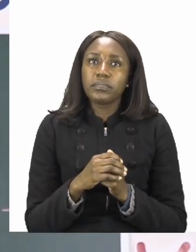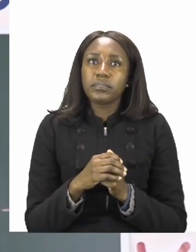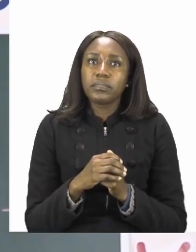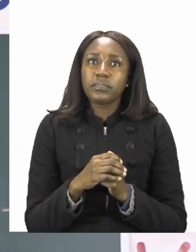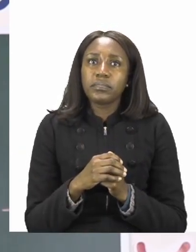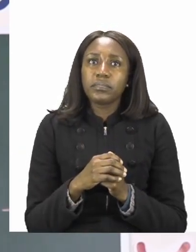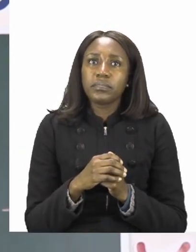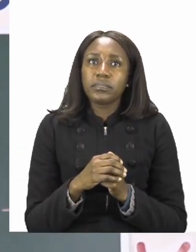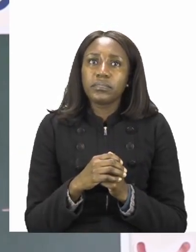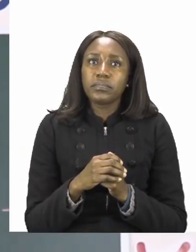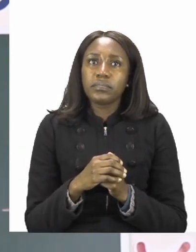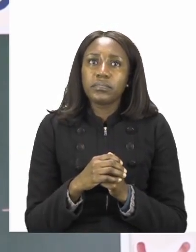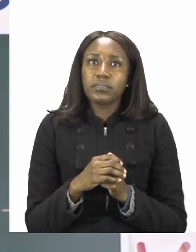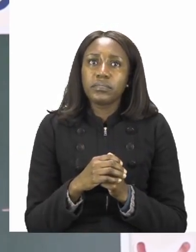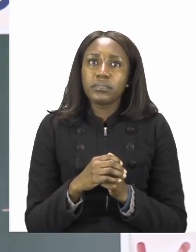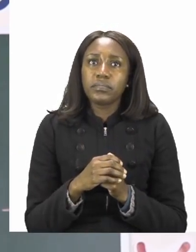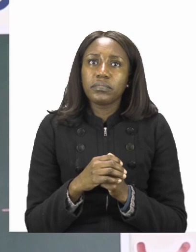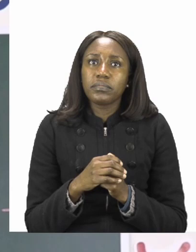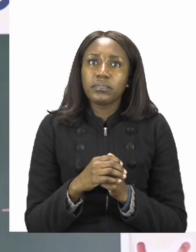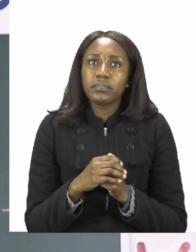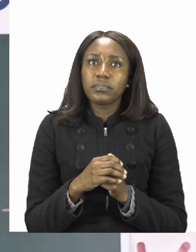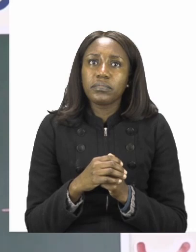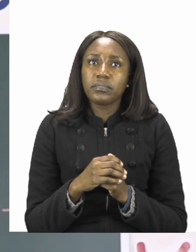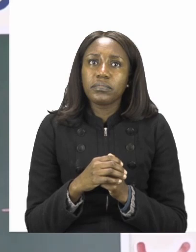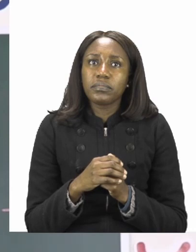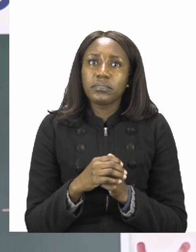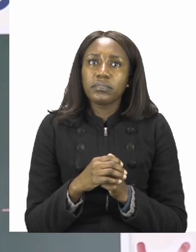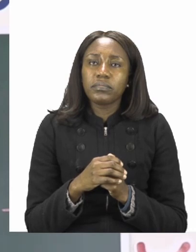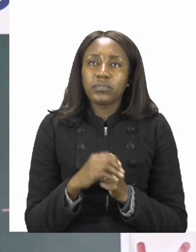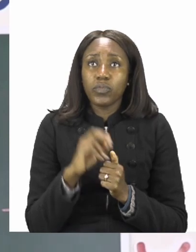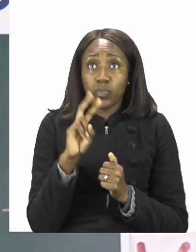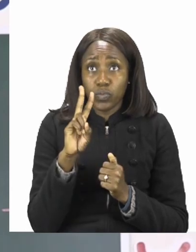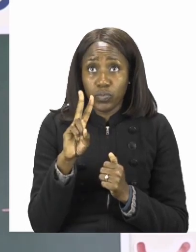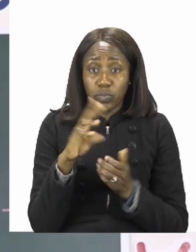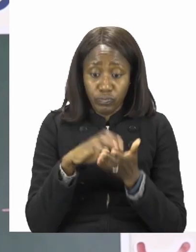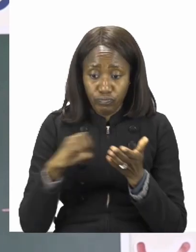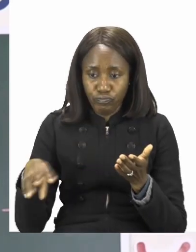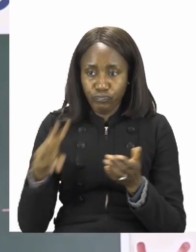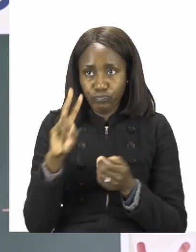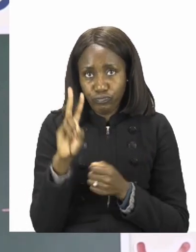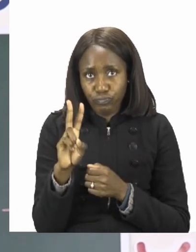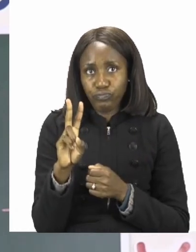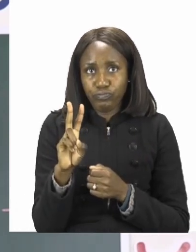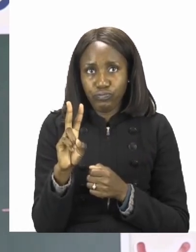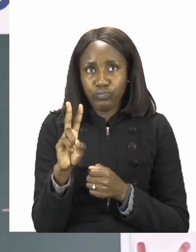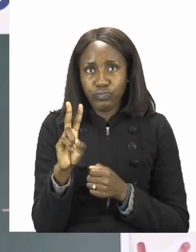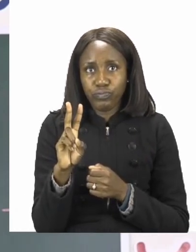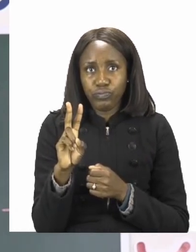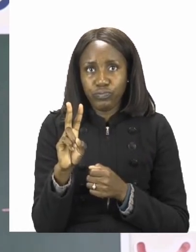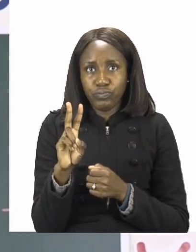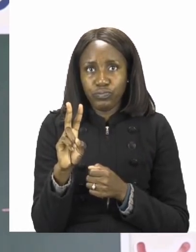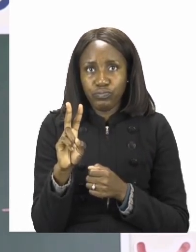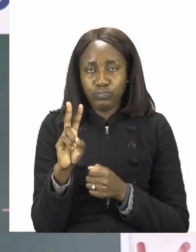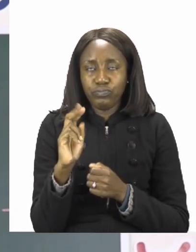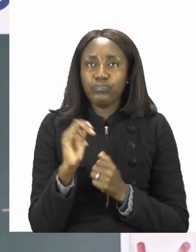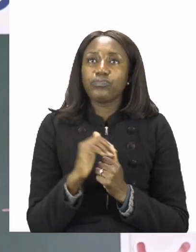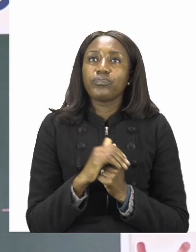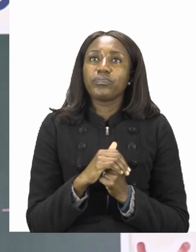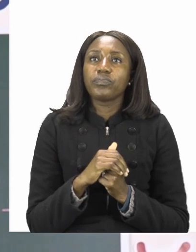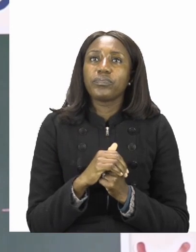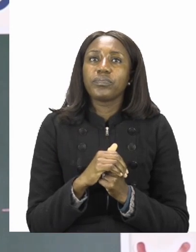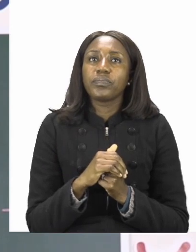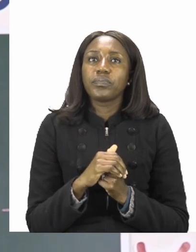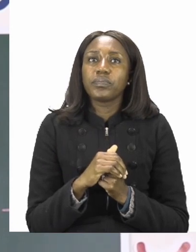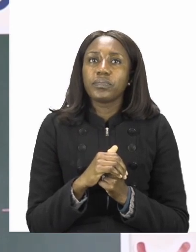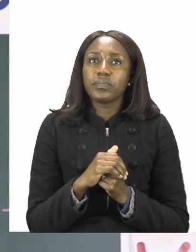There we go. How many did we take away? 2 every time. So I'm going to write my